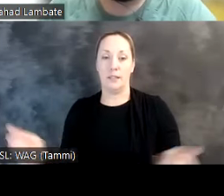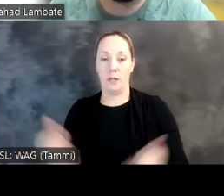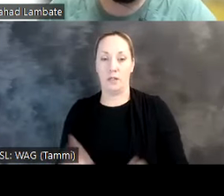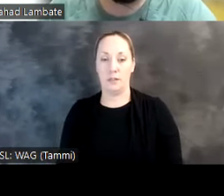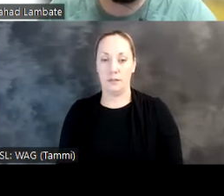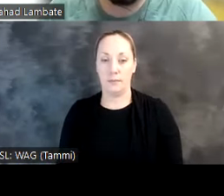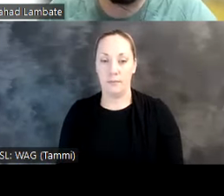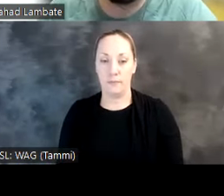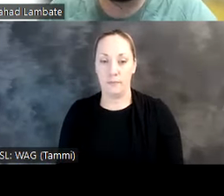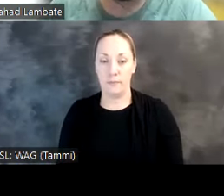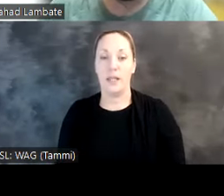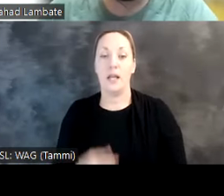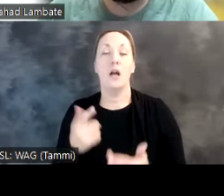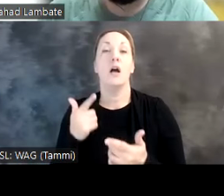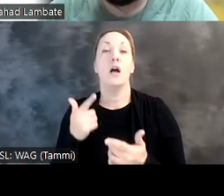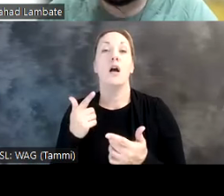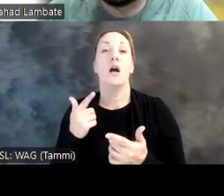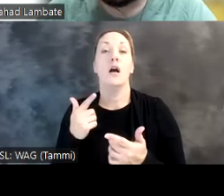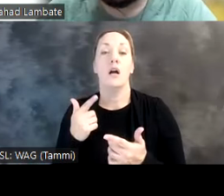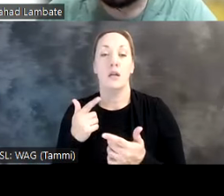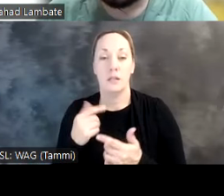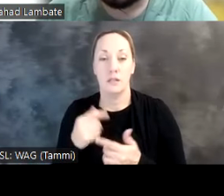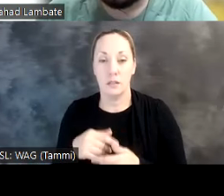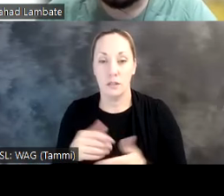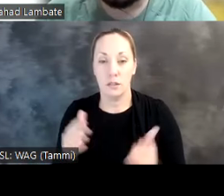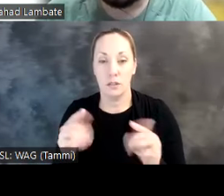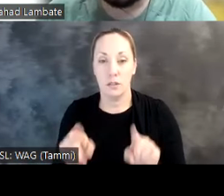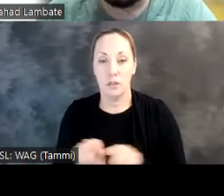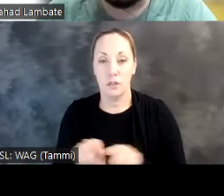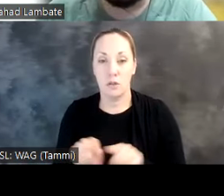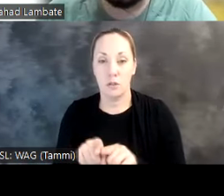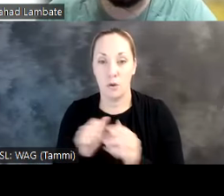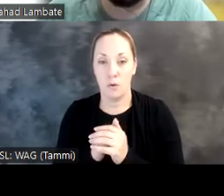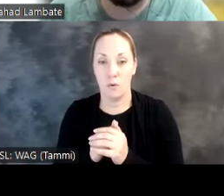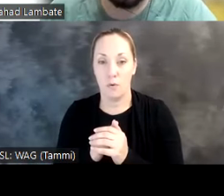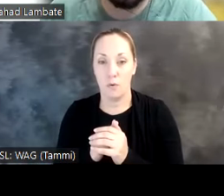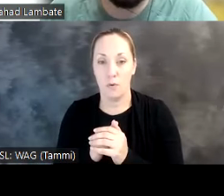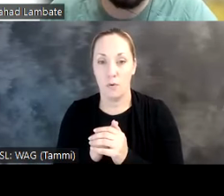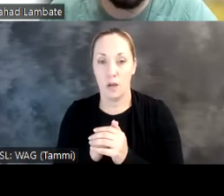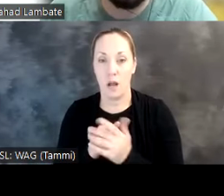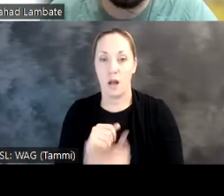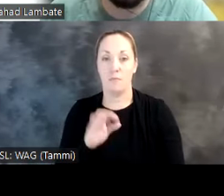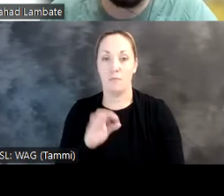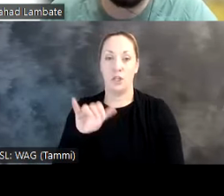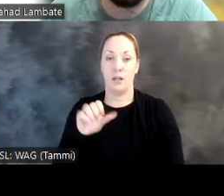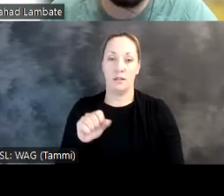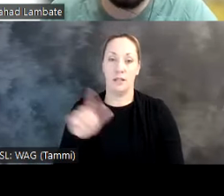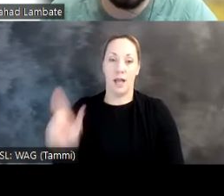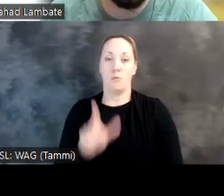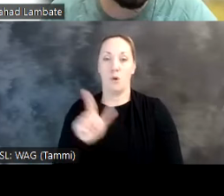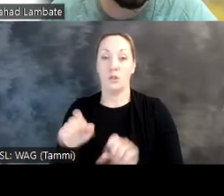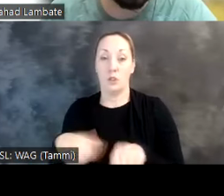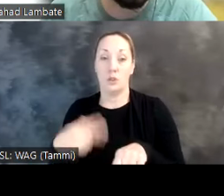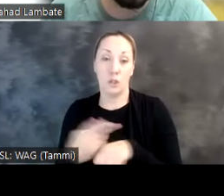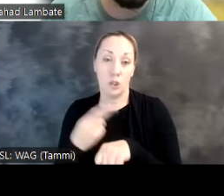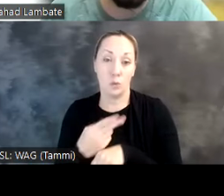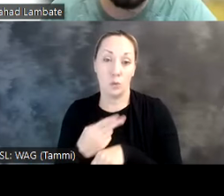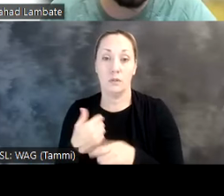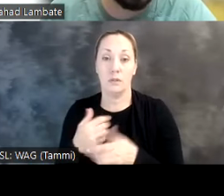There are certain CSS JS libraries also which you can use, which will help to, which